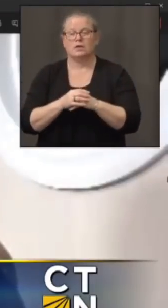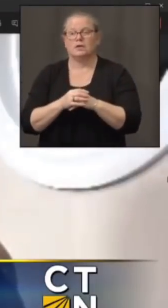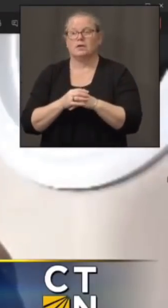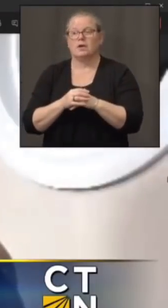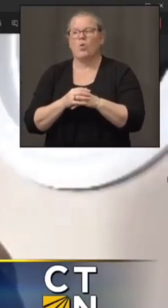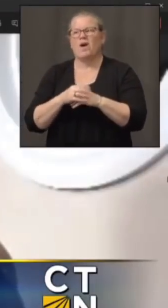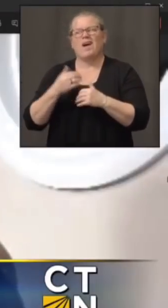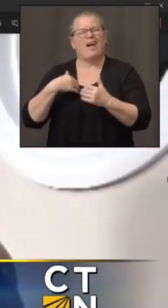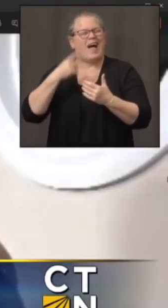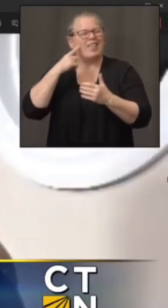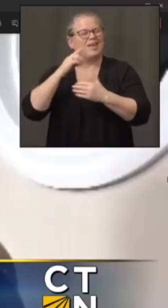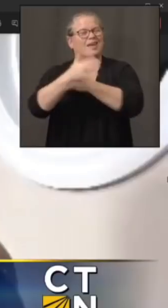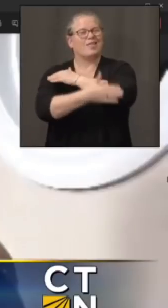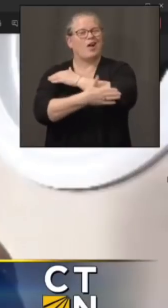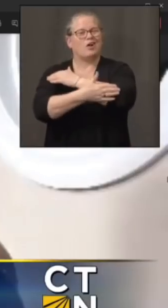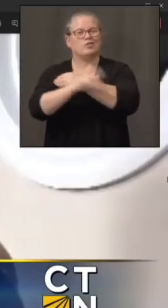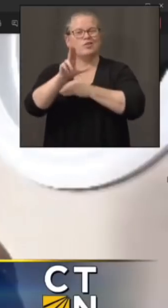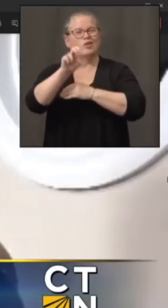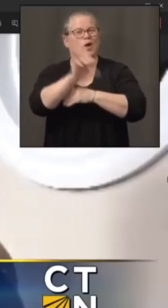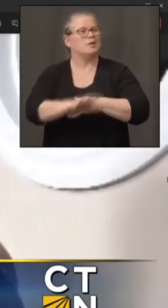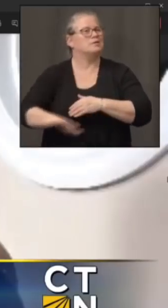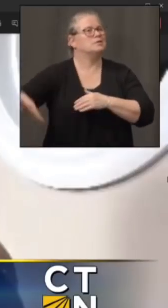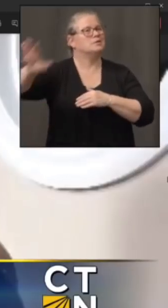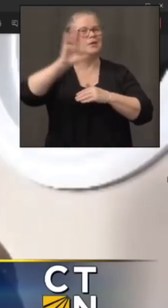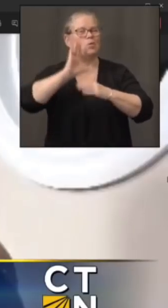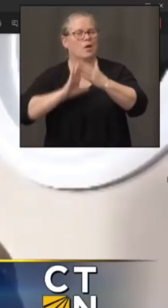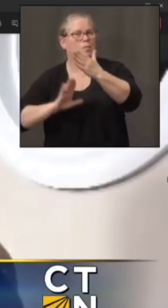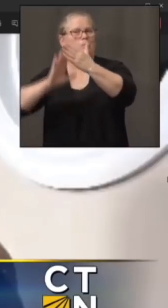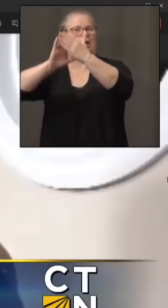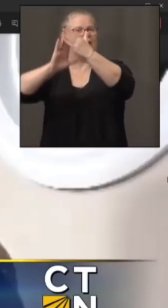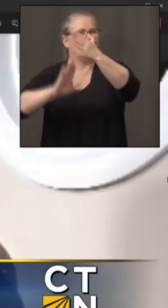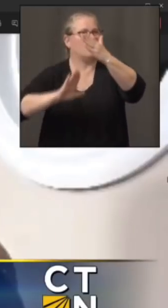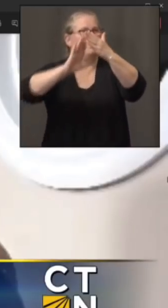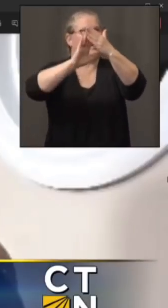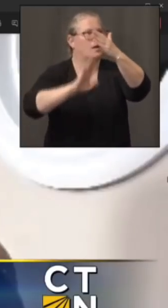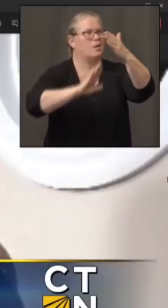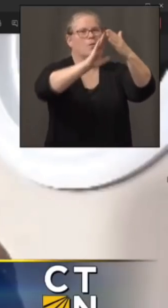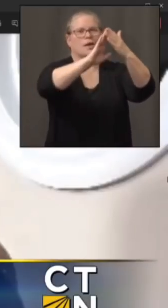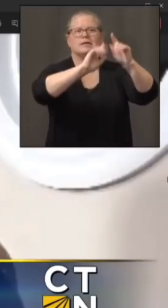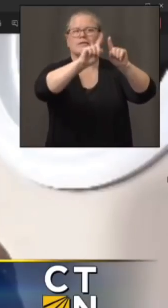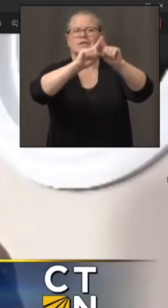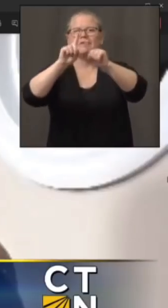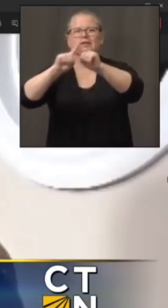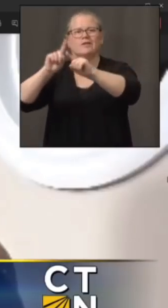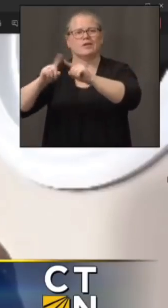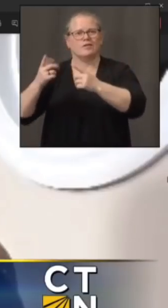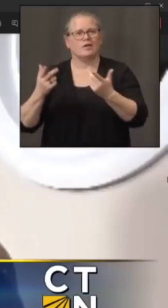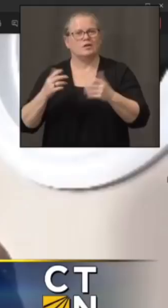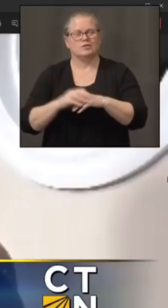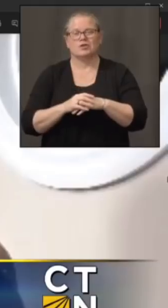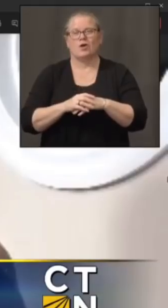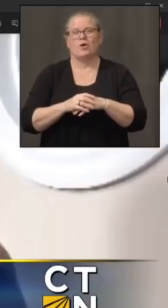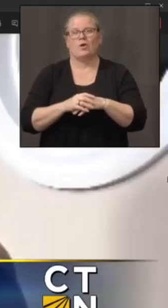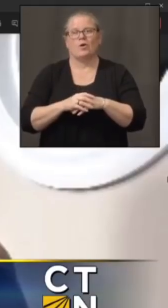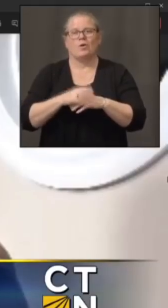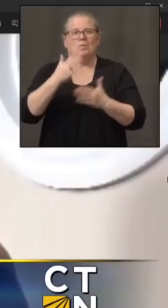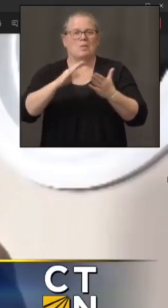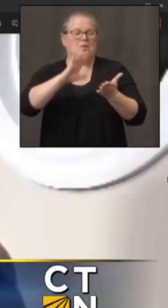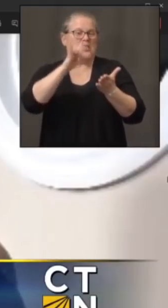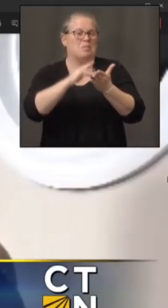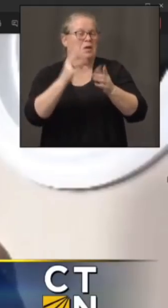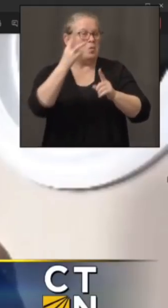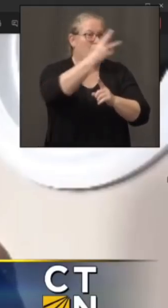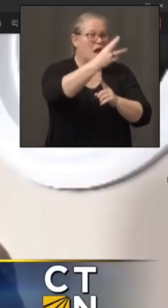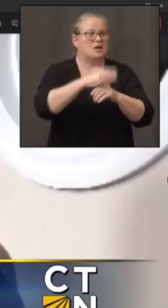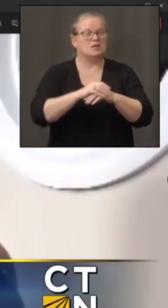I mean, the parts that became engulfed earlier are going to have their epidemic peak earlier. So if you look at the Midwest and the Great Lakes region, but if you just sort of